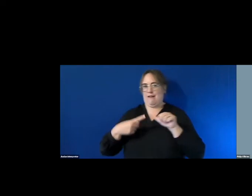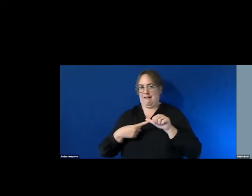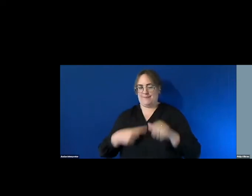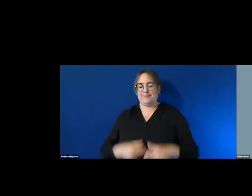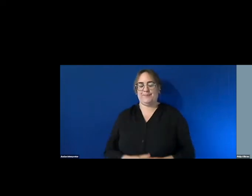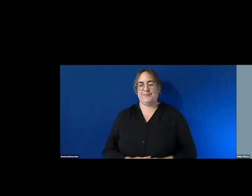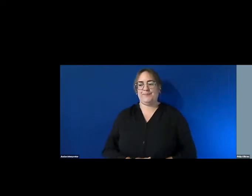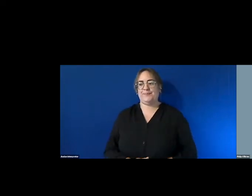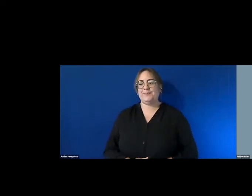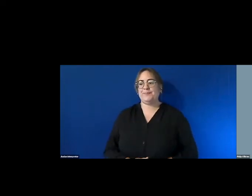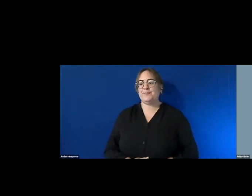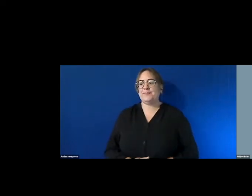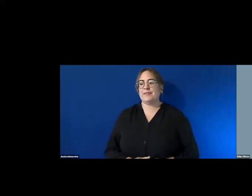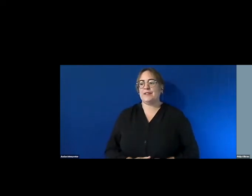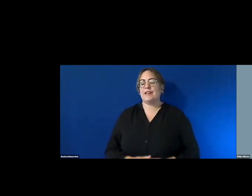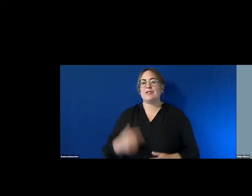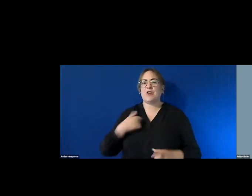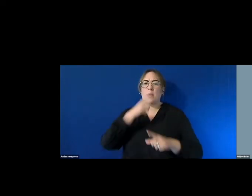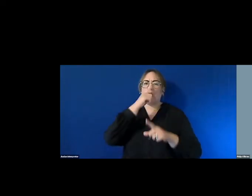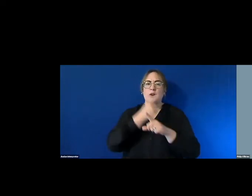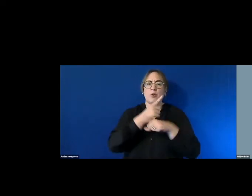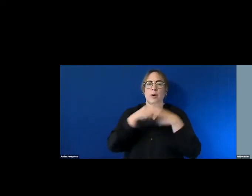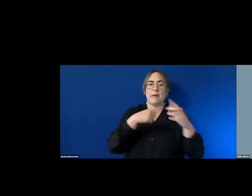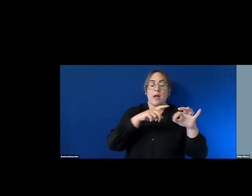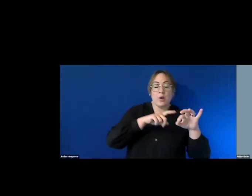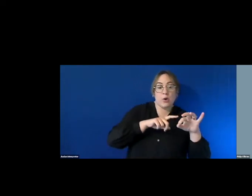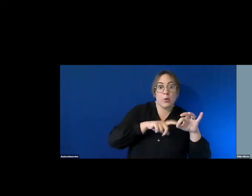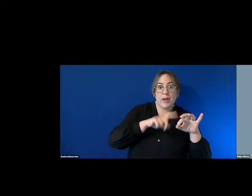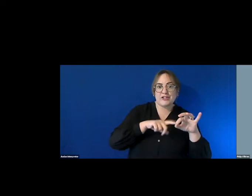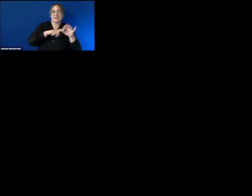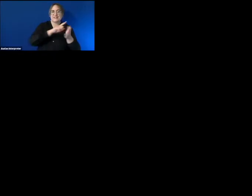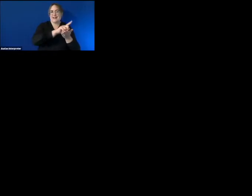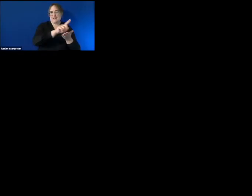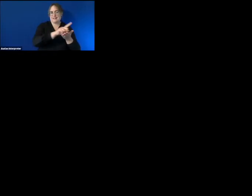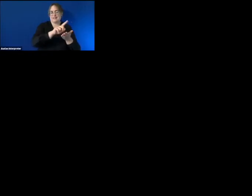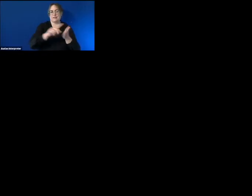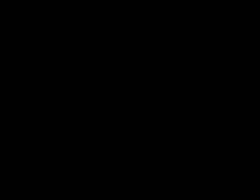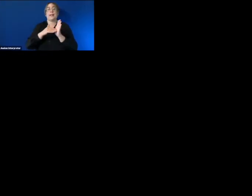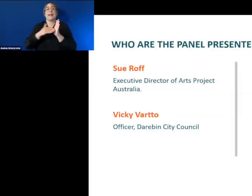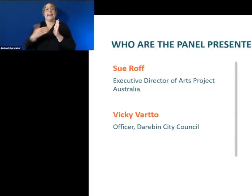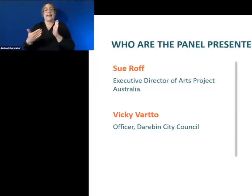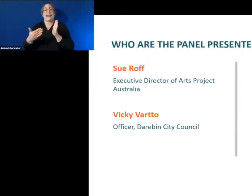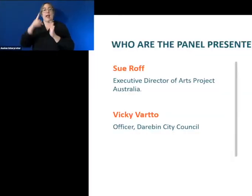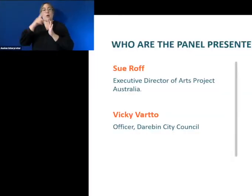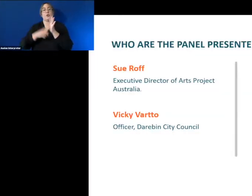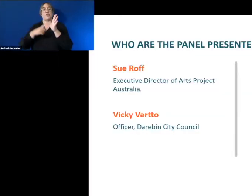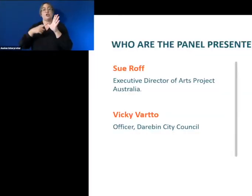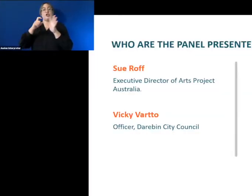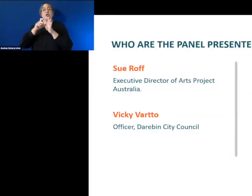as well uh to take your questions so your facilitator for this section is my colleague jade mykonos